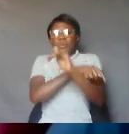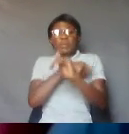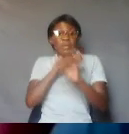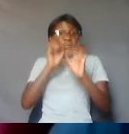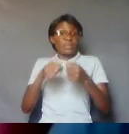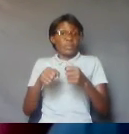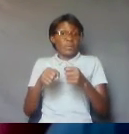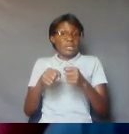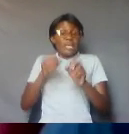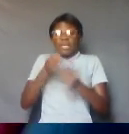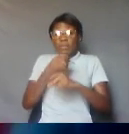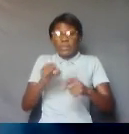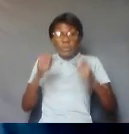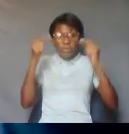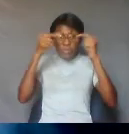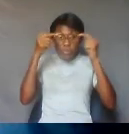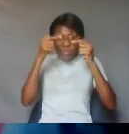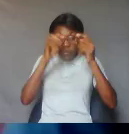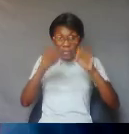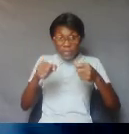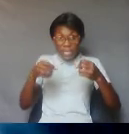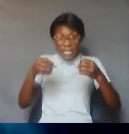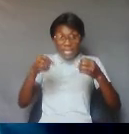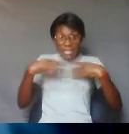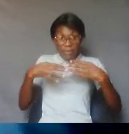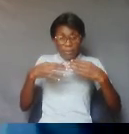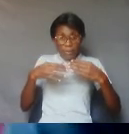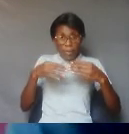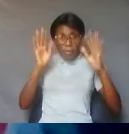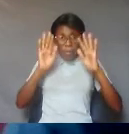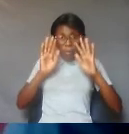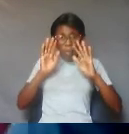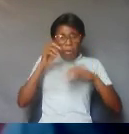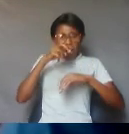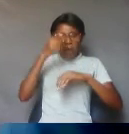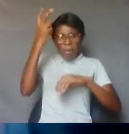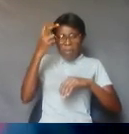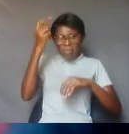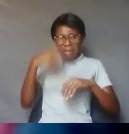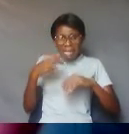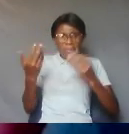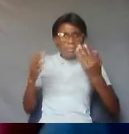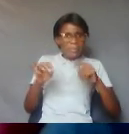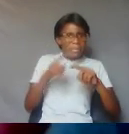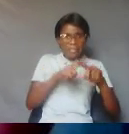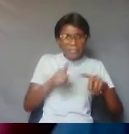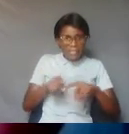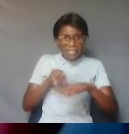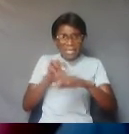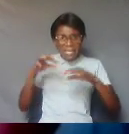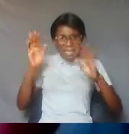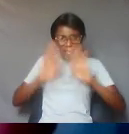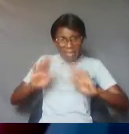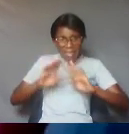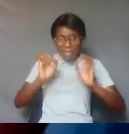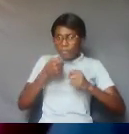Then we move to back slightly towards now the act. So in my act